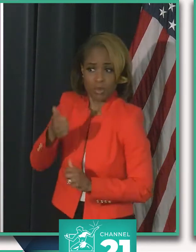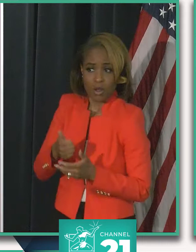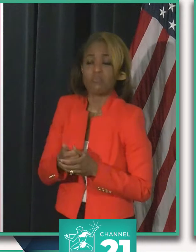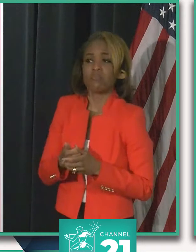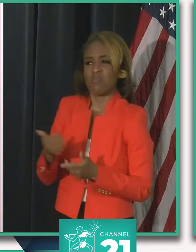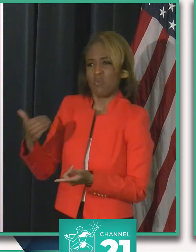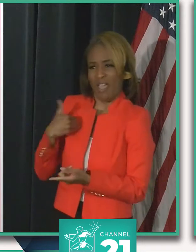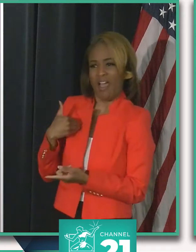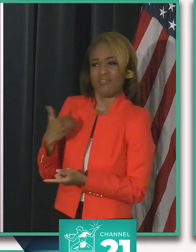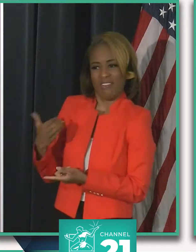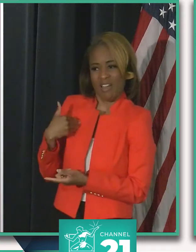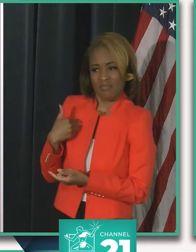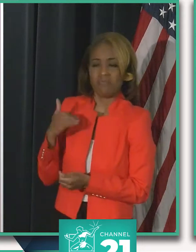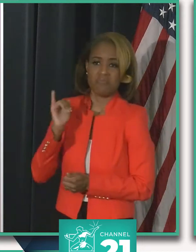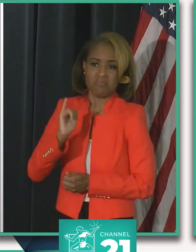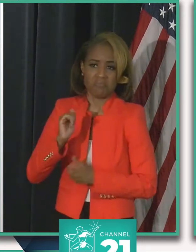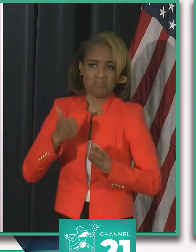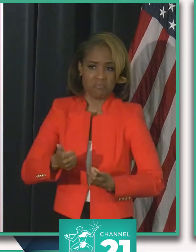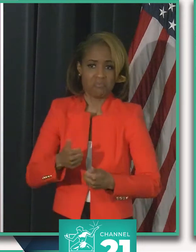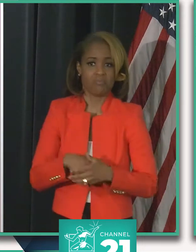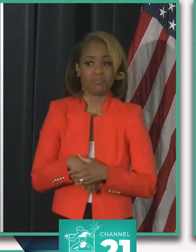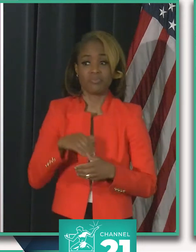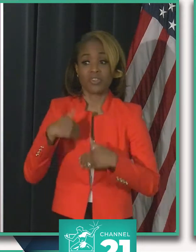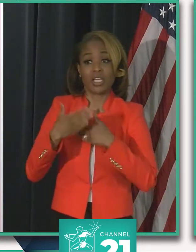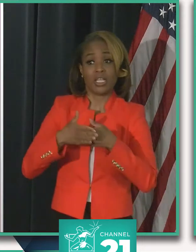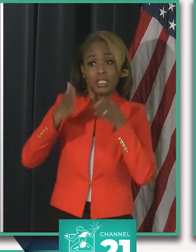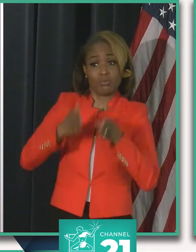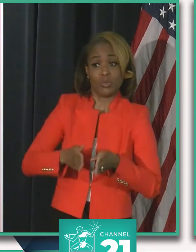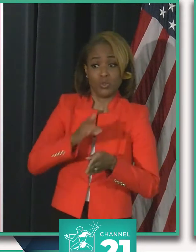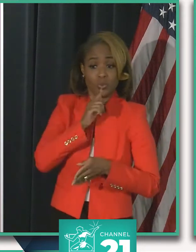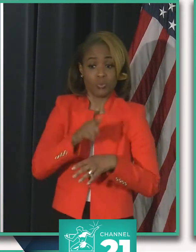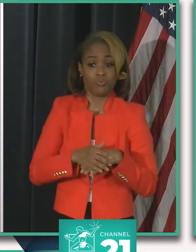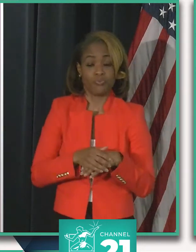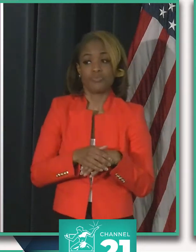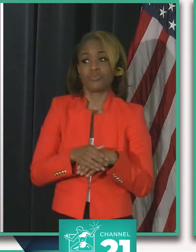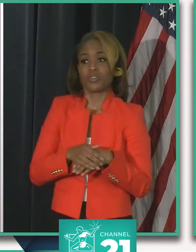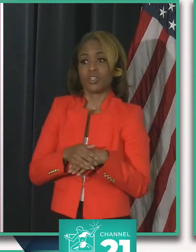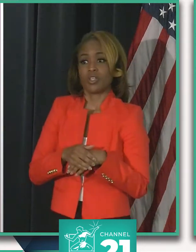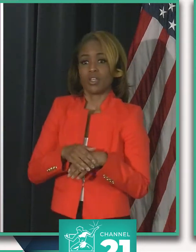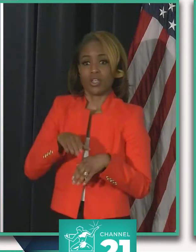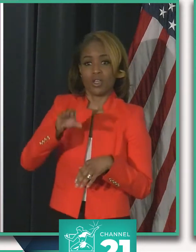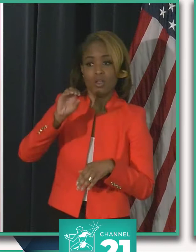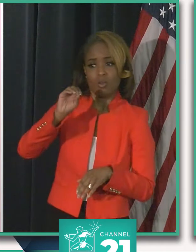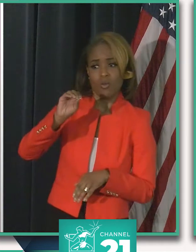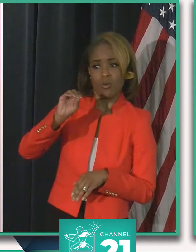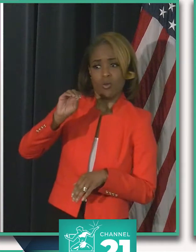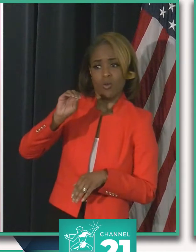You've got it. Great. Okay. Who's next? The next person is over.